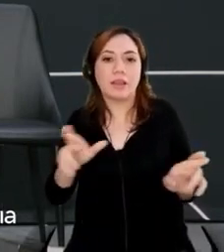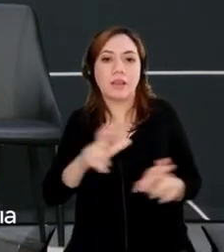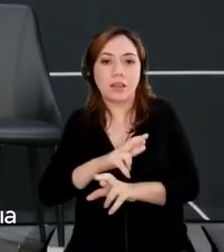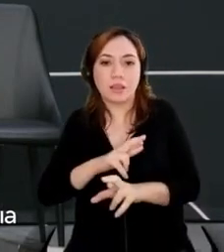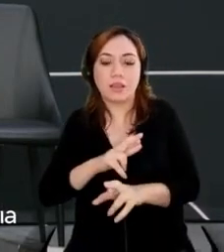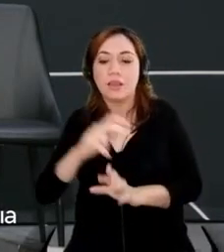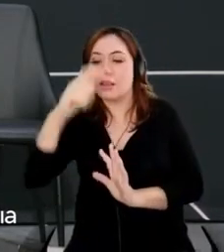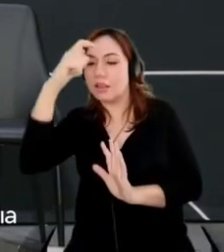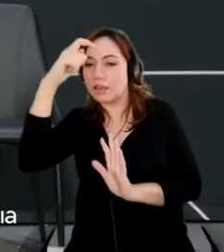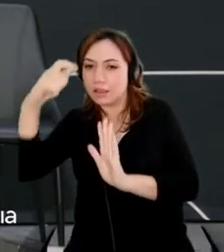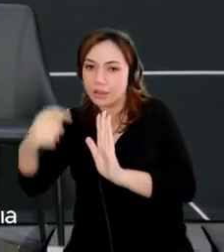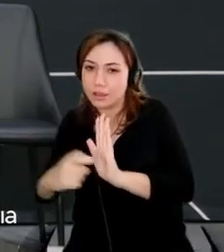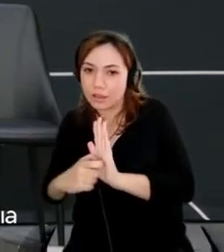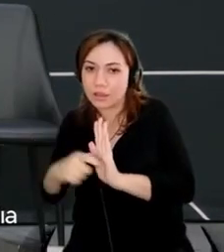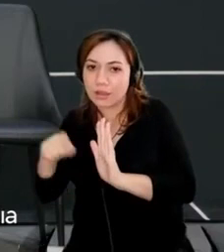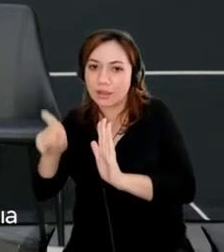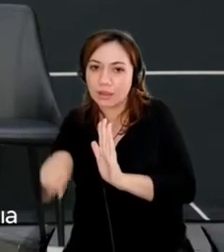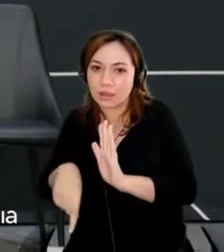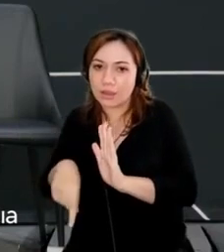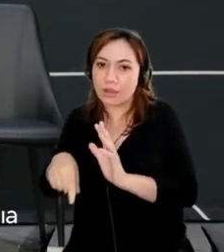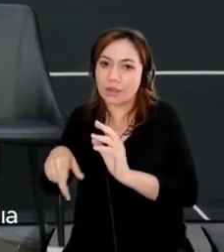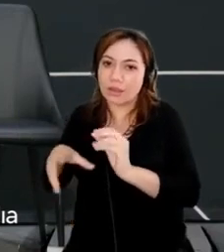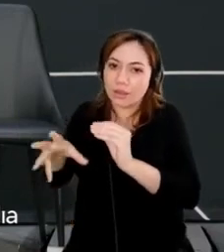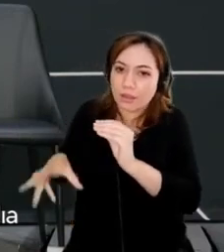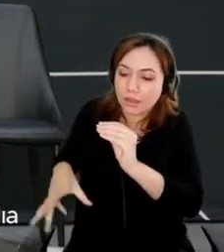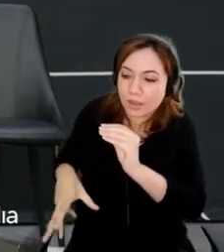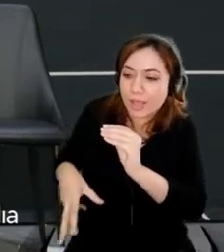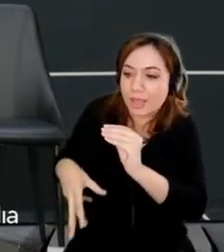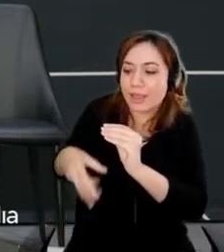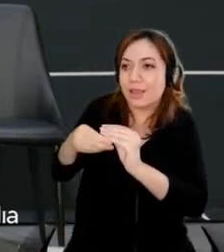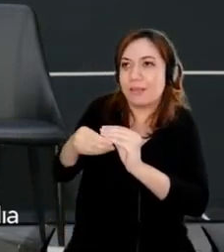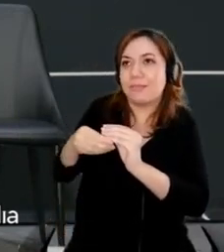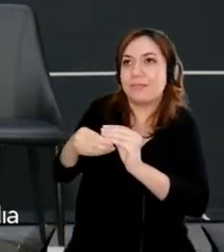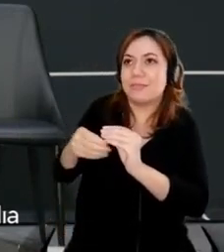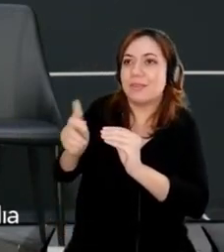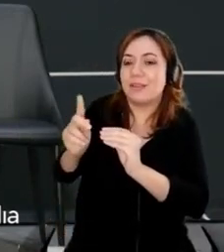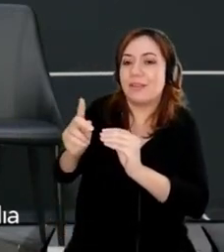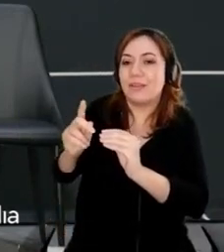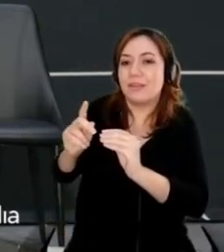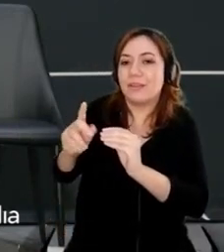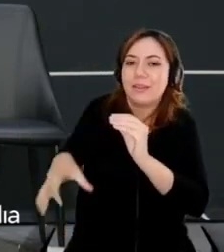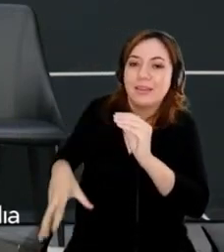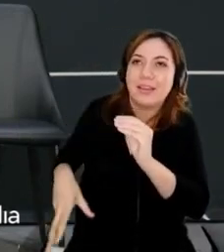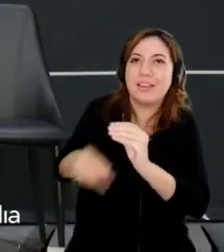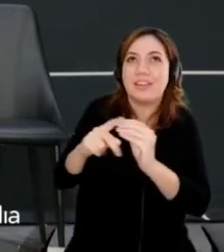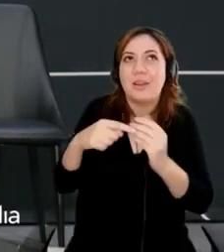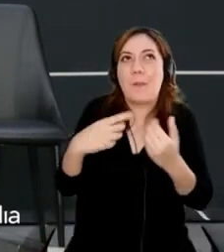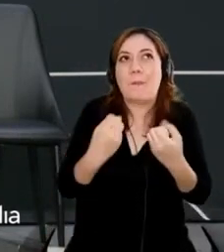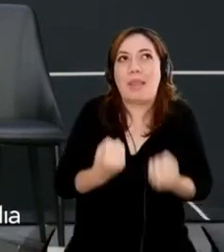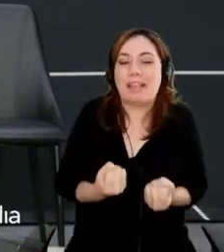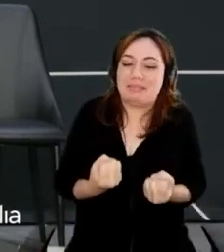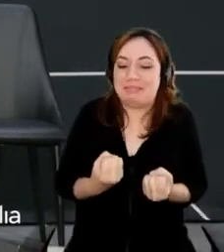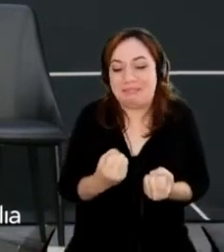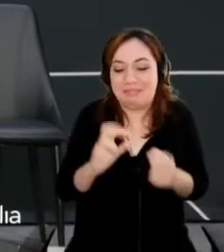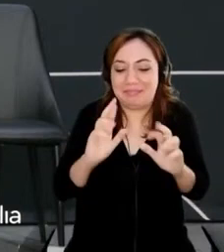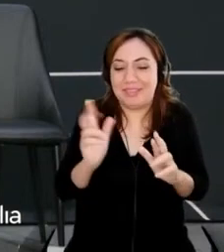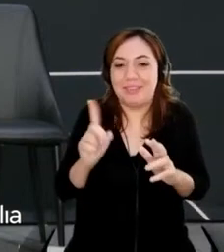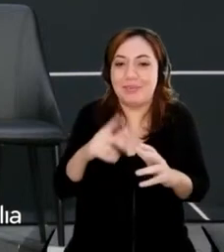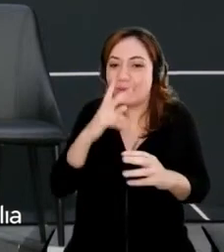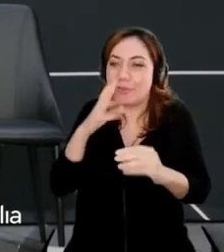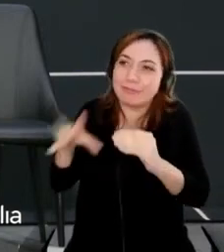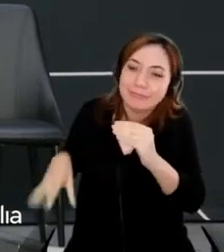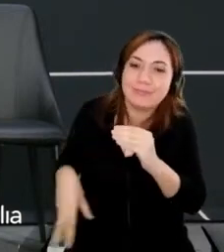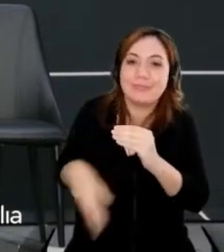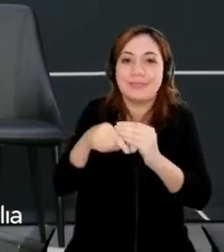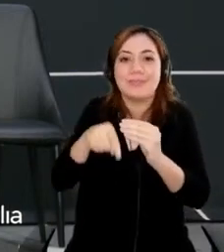that's added on to the burden of transformation. I hope it's not a burden, but the work, let's say, of